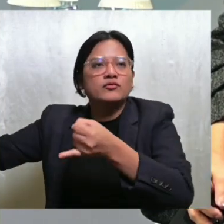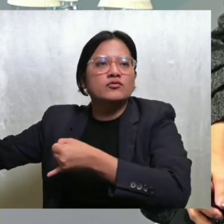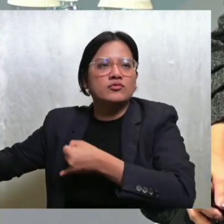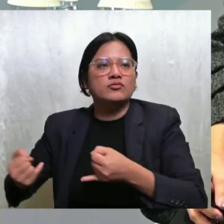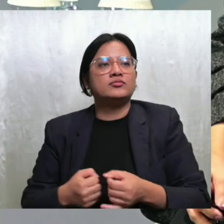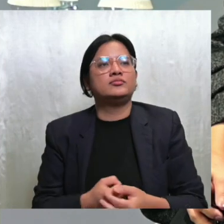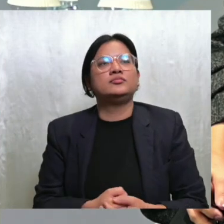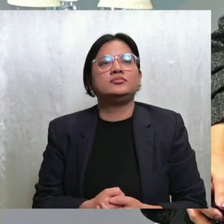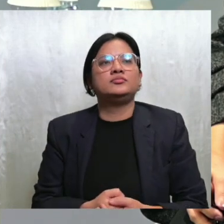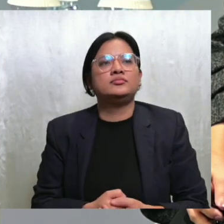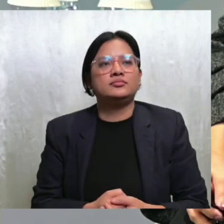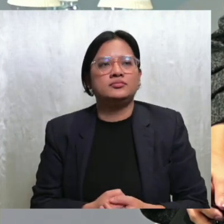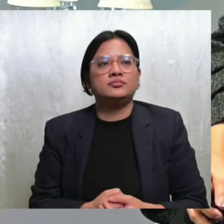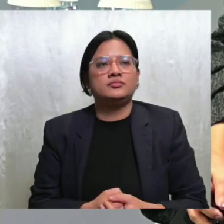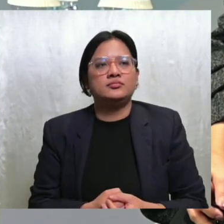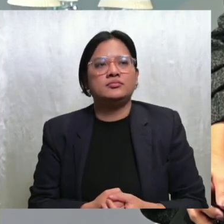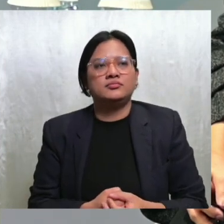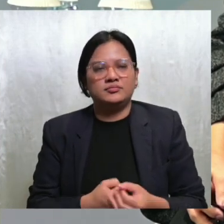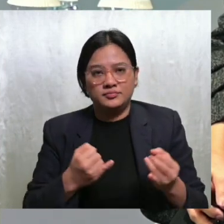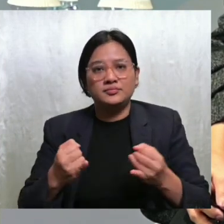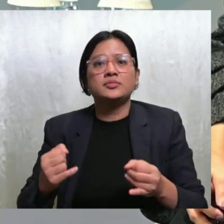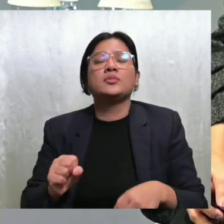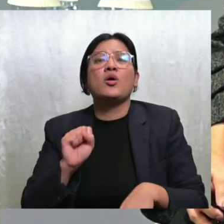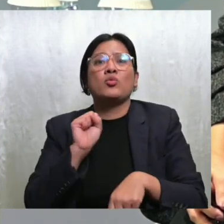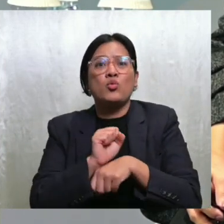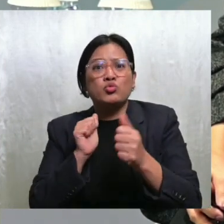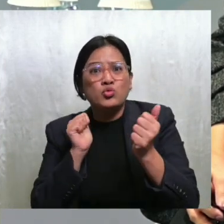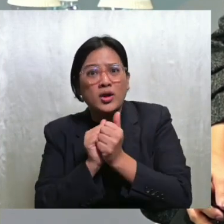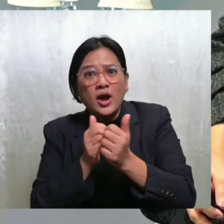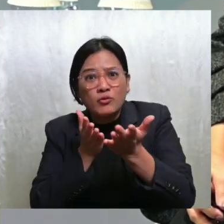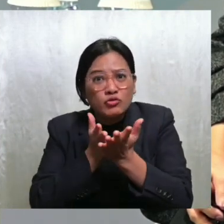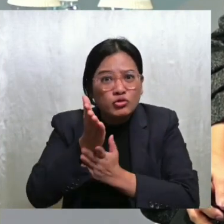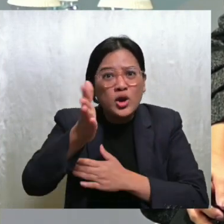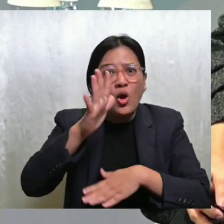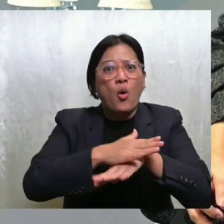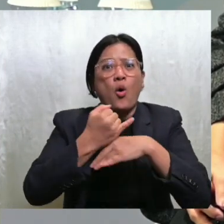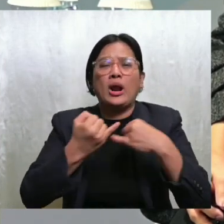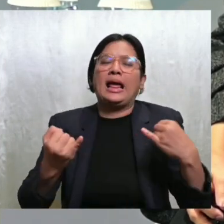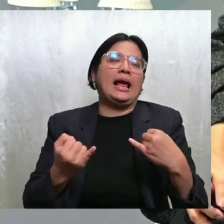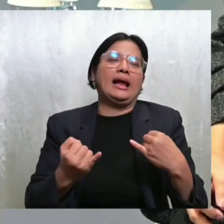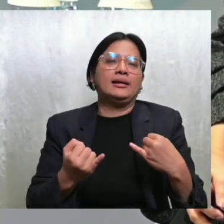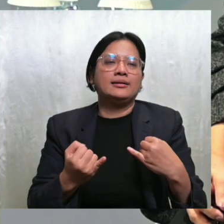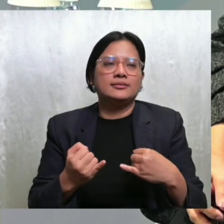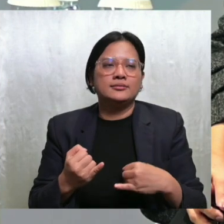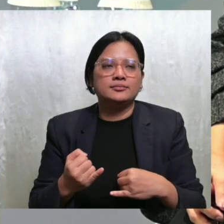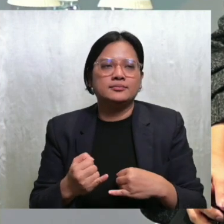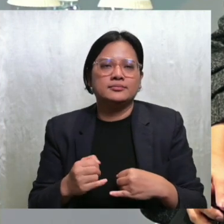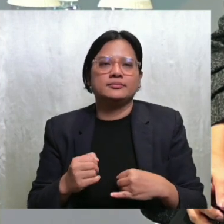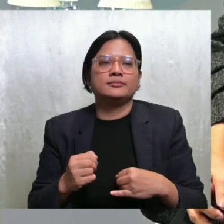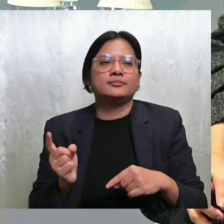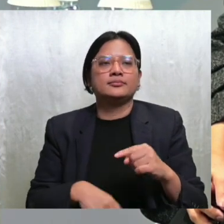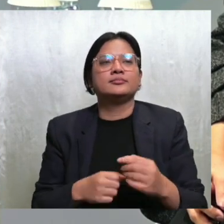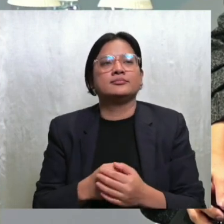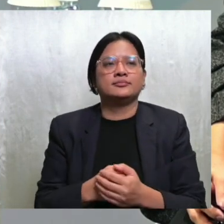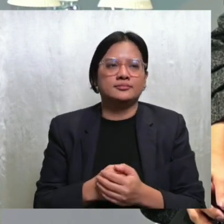but offline as well. It's linked with the 21st century skills, and it is embedding the technology.